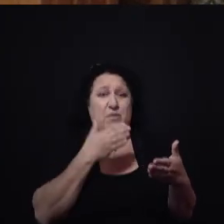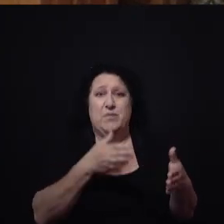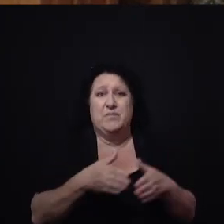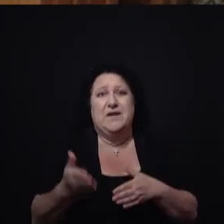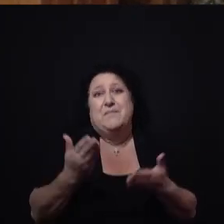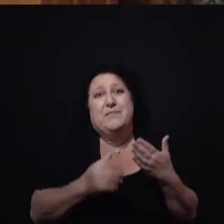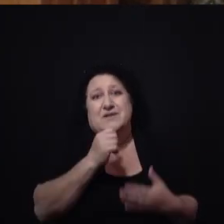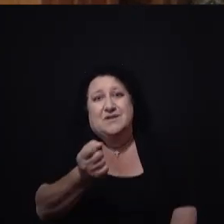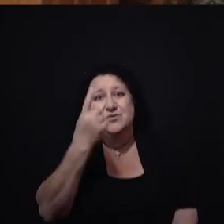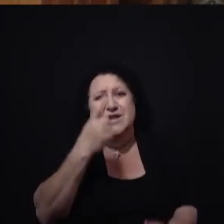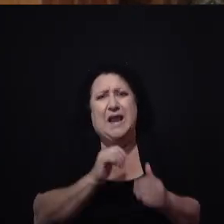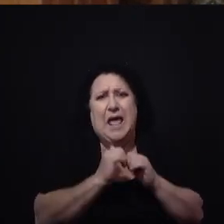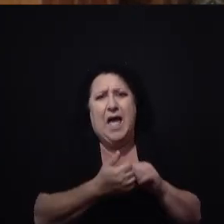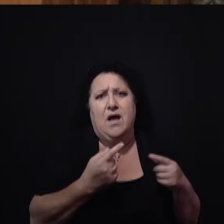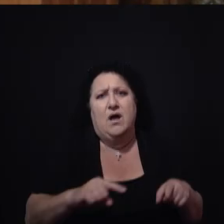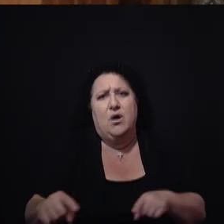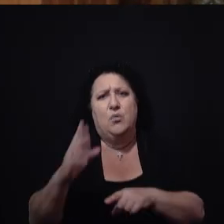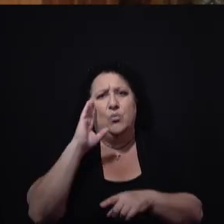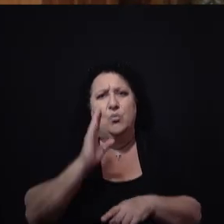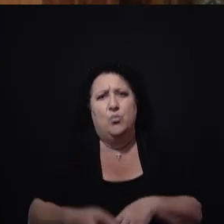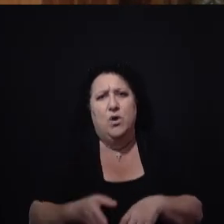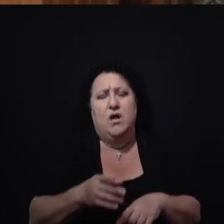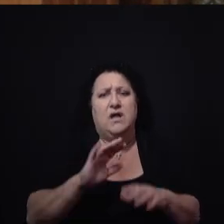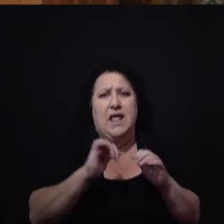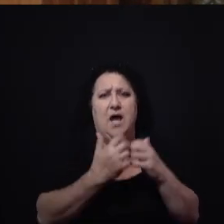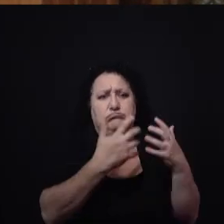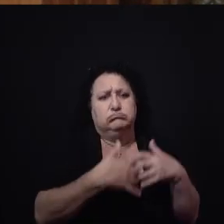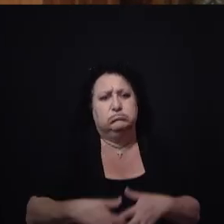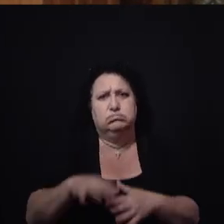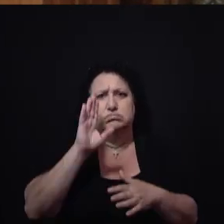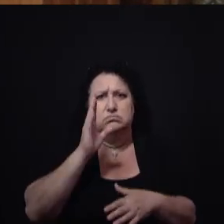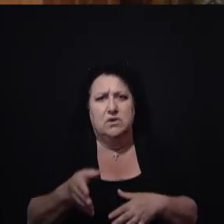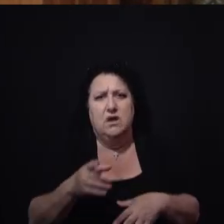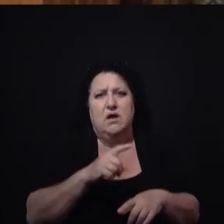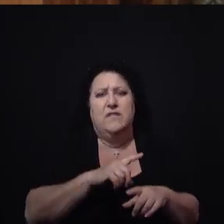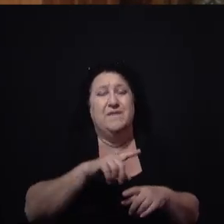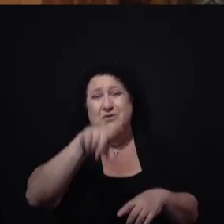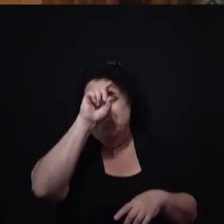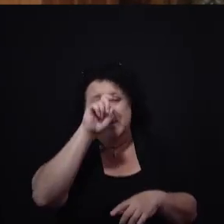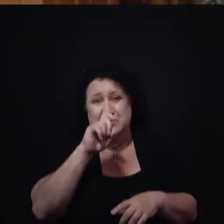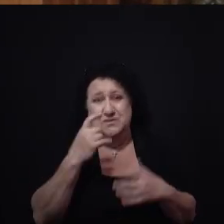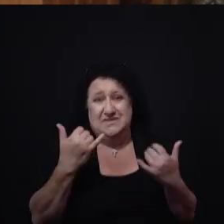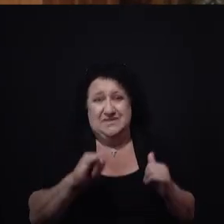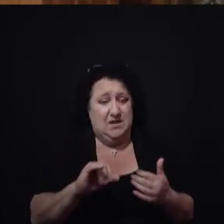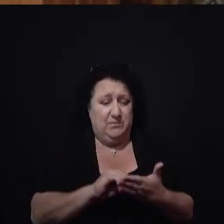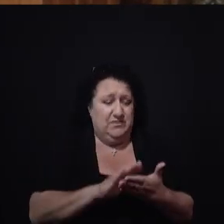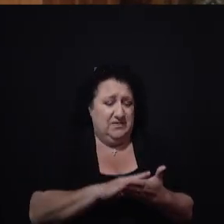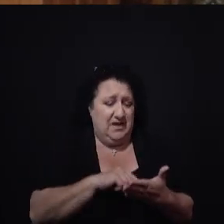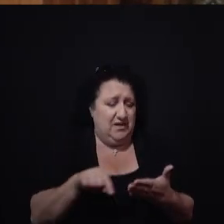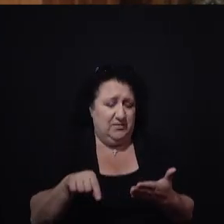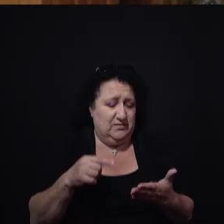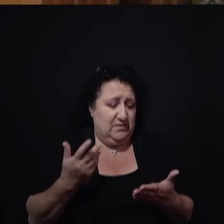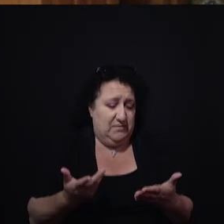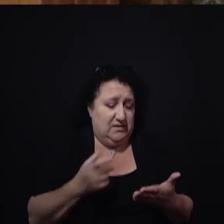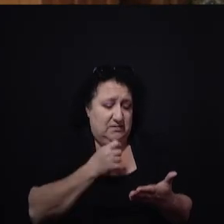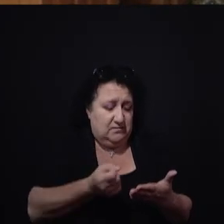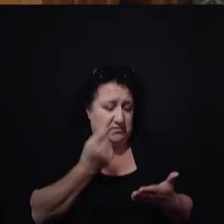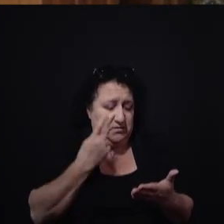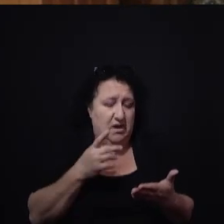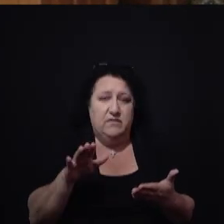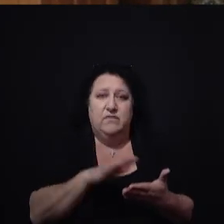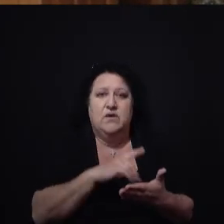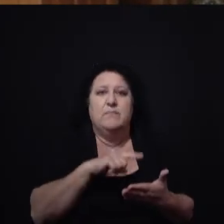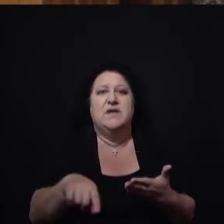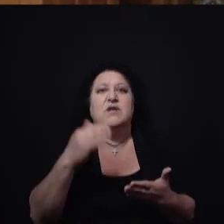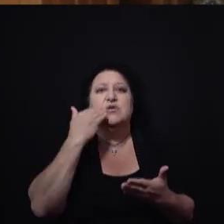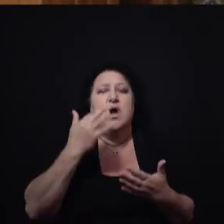doesn't understand how God's making it all come together. There's great mystery in that even, but he knows where this is going. And so can